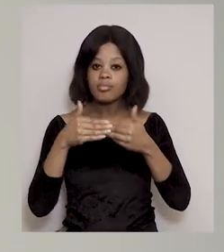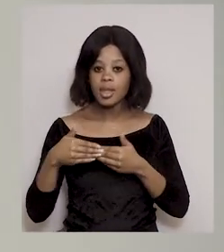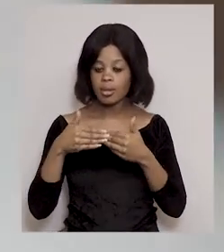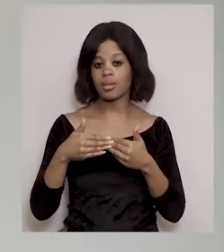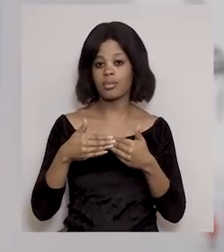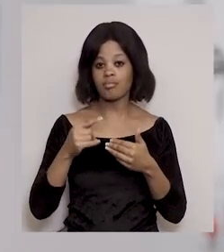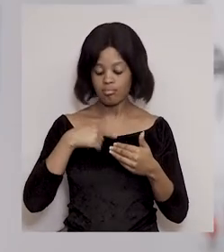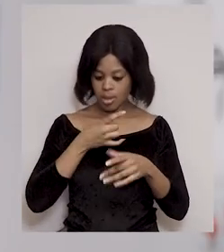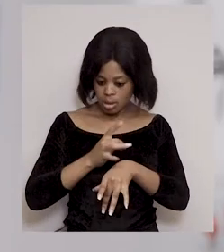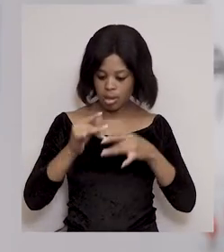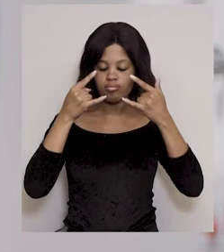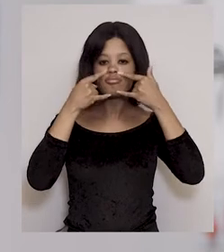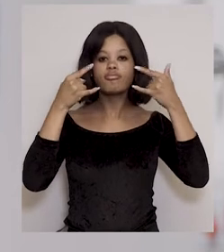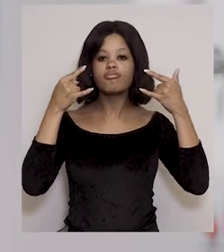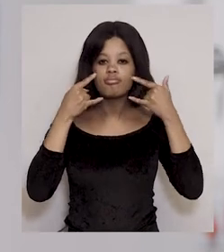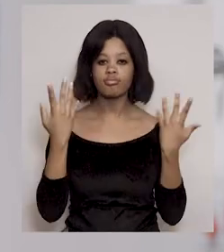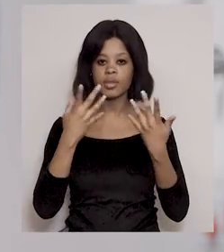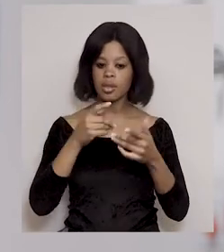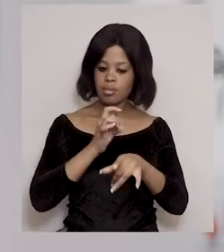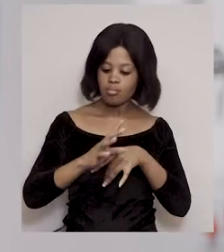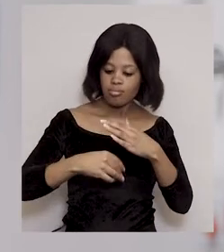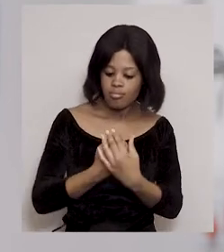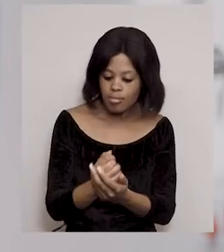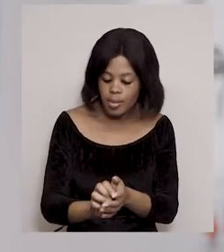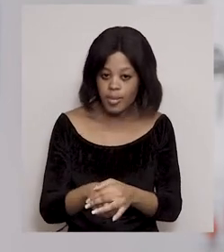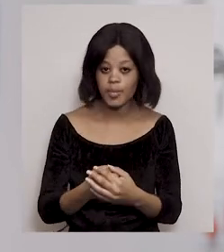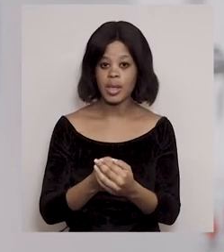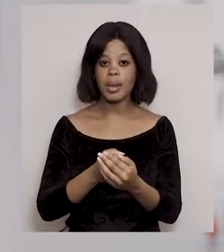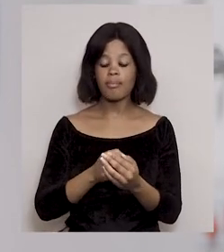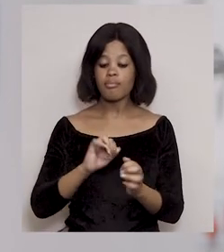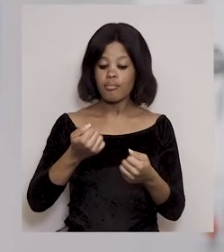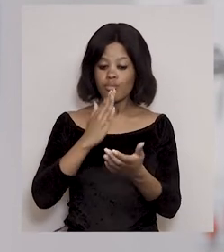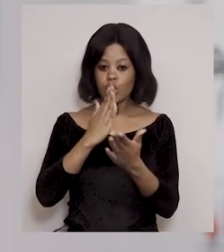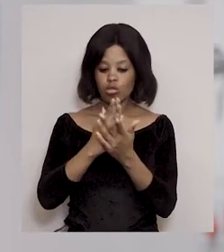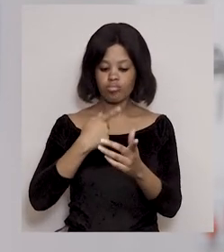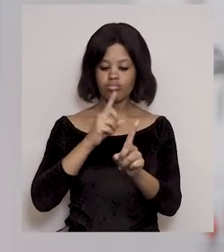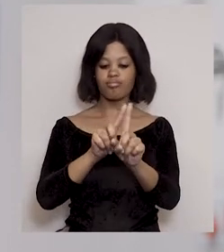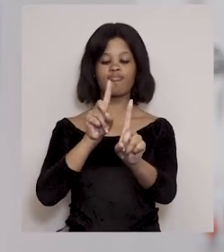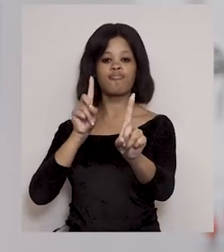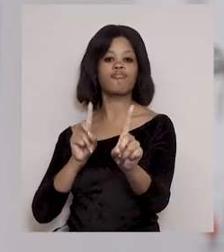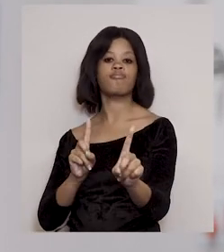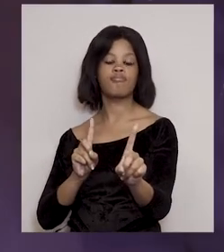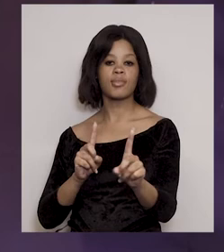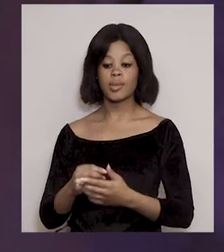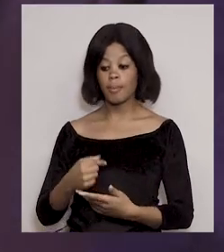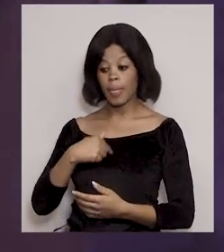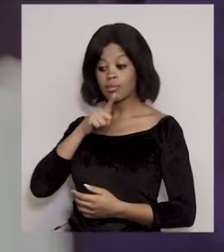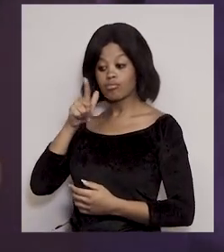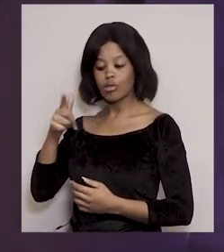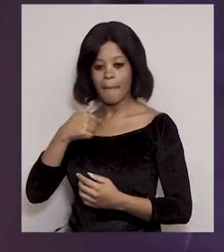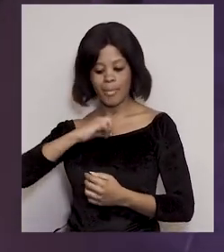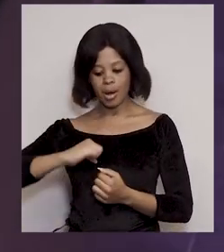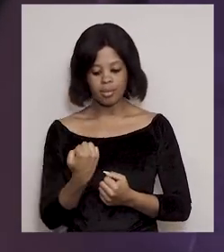of myself. I still wear my mask, I still wash my hands, I still make sure that I maintain the social distance. I told